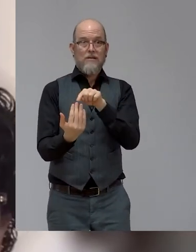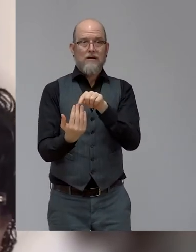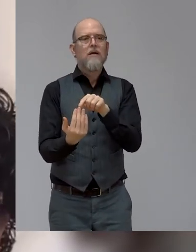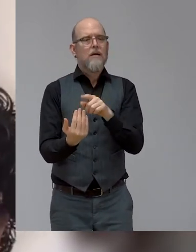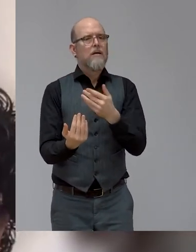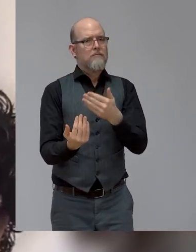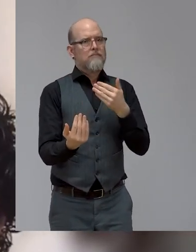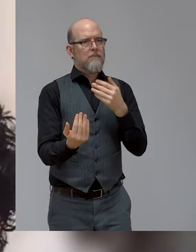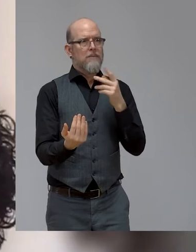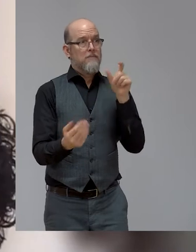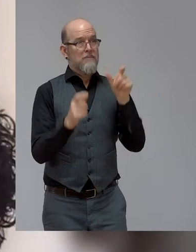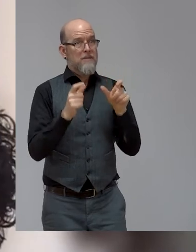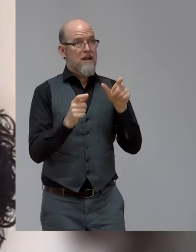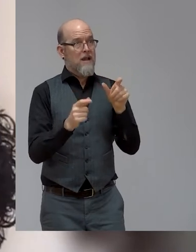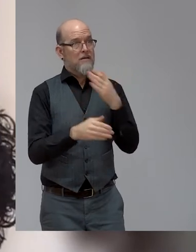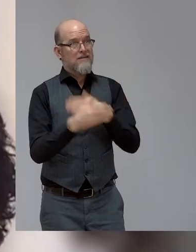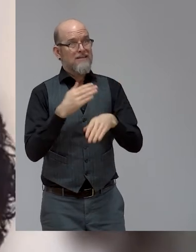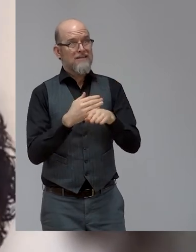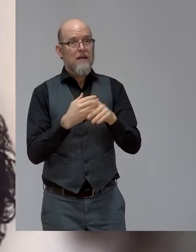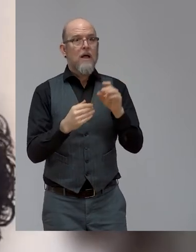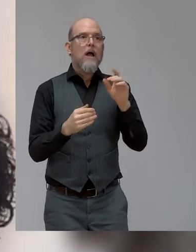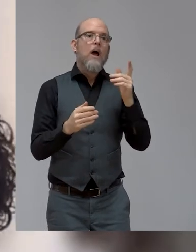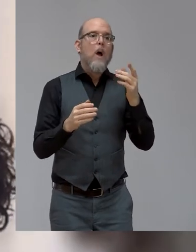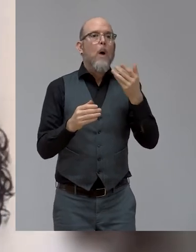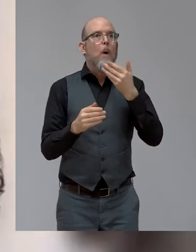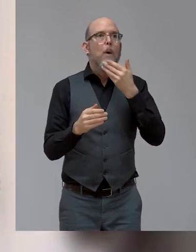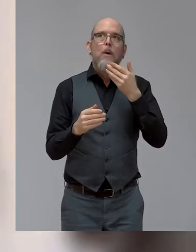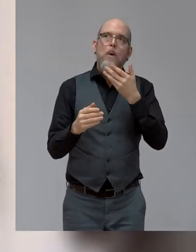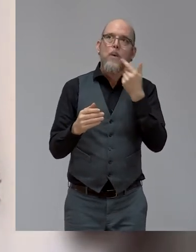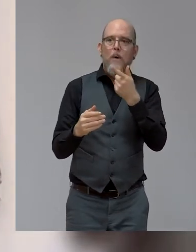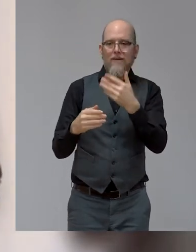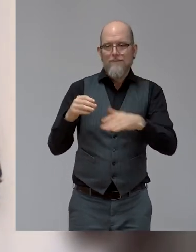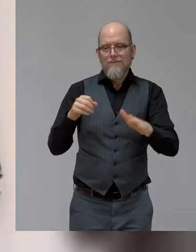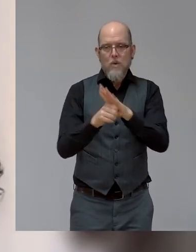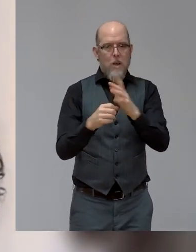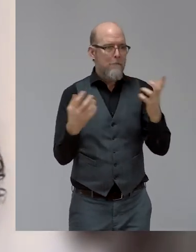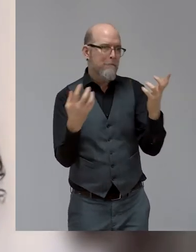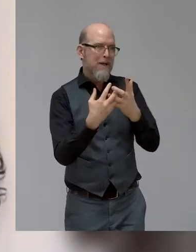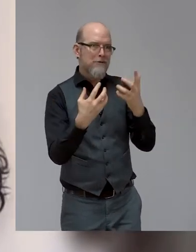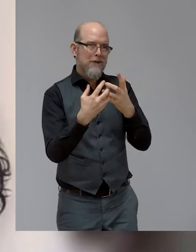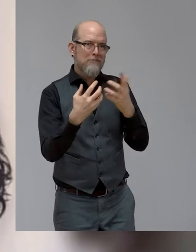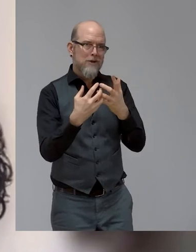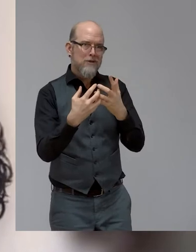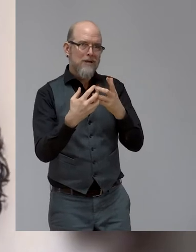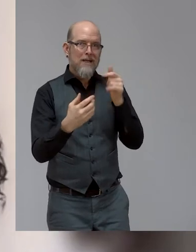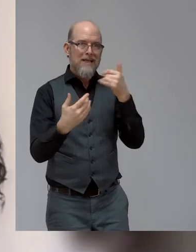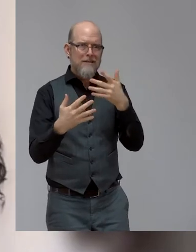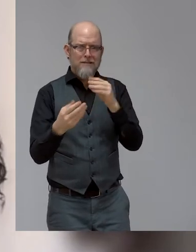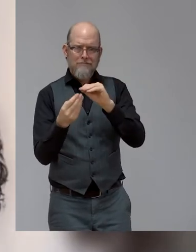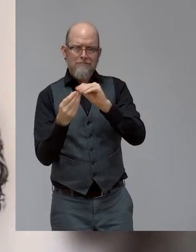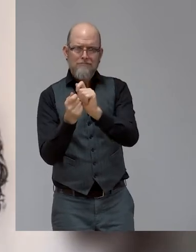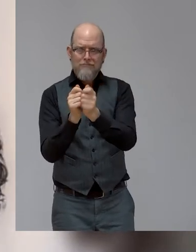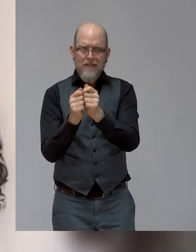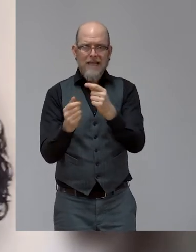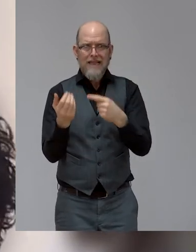disabilities. Today, little is known about the real impact of technology on the performance and productivity of employees with